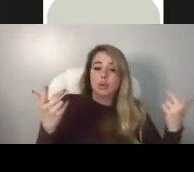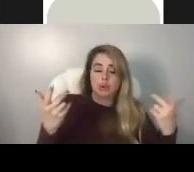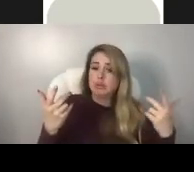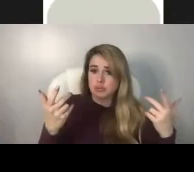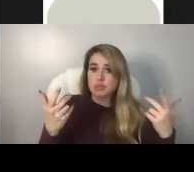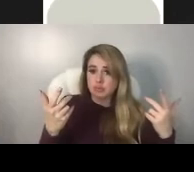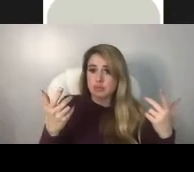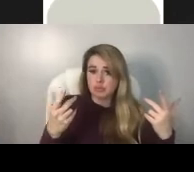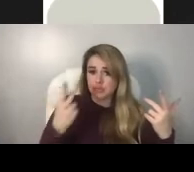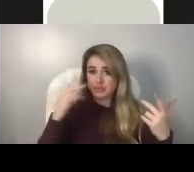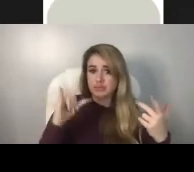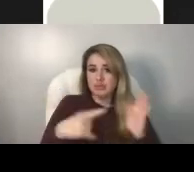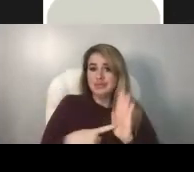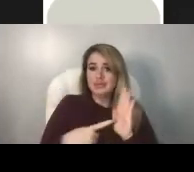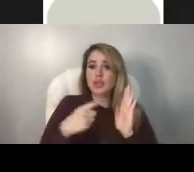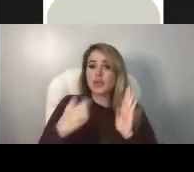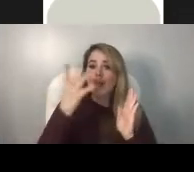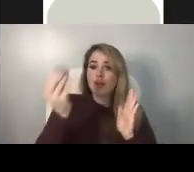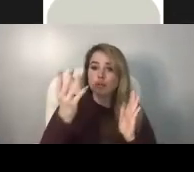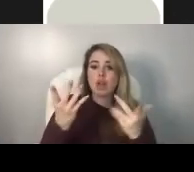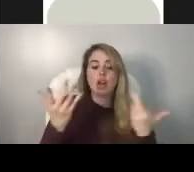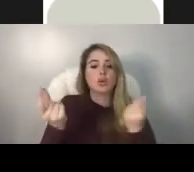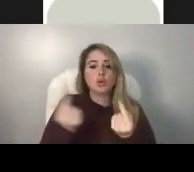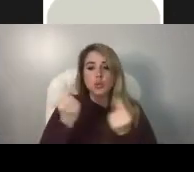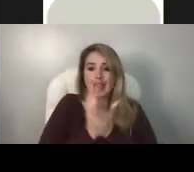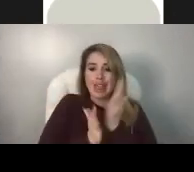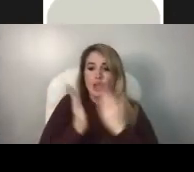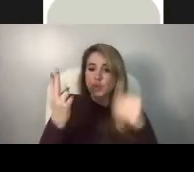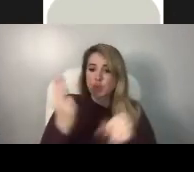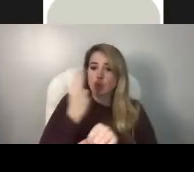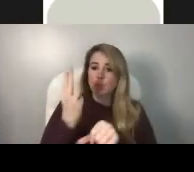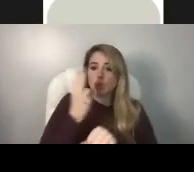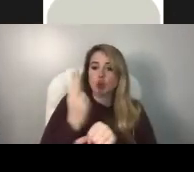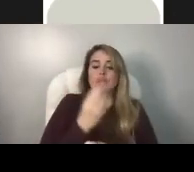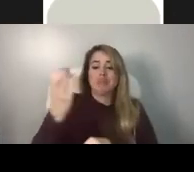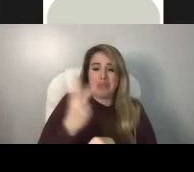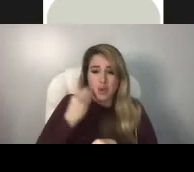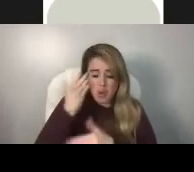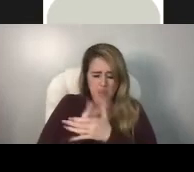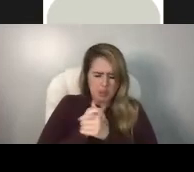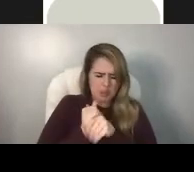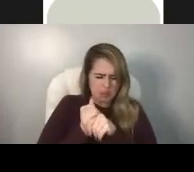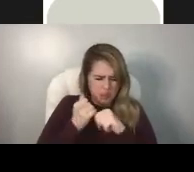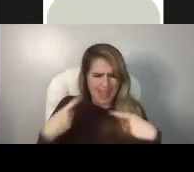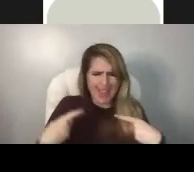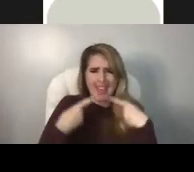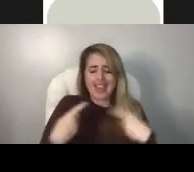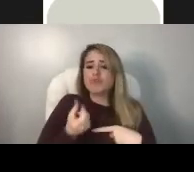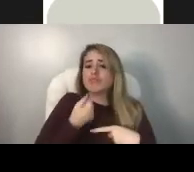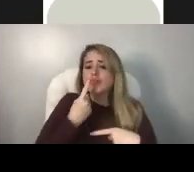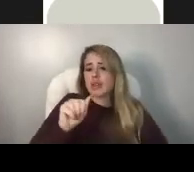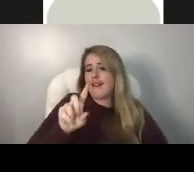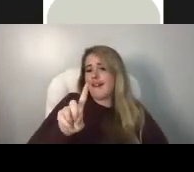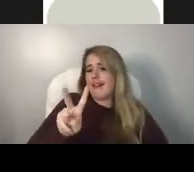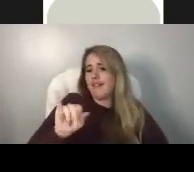pruning example, you go out and you beat your hands up on Saturday and you come in and they're stiff and sore and achy, maybe a couple of Advil or something like